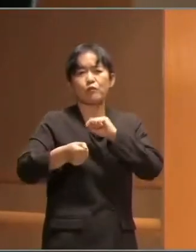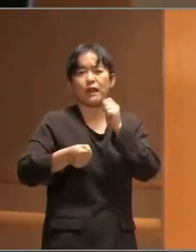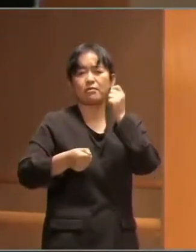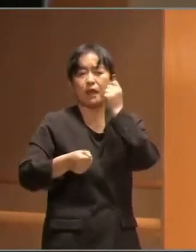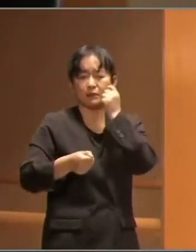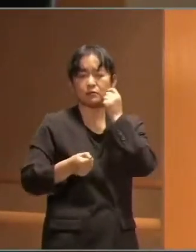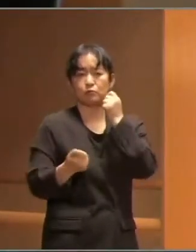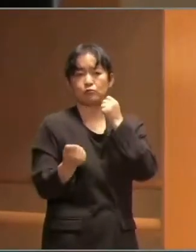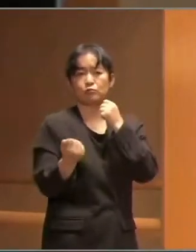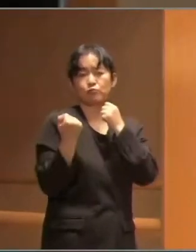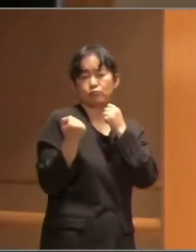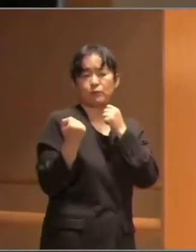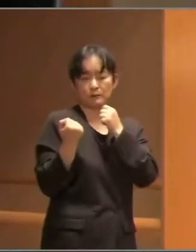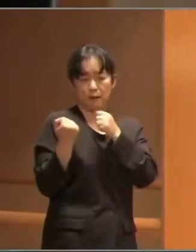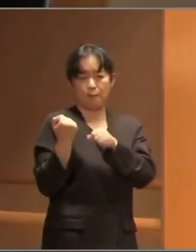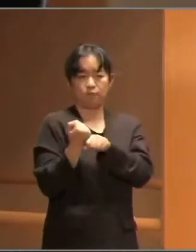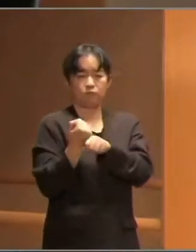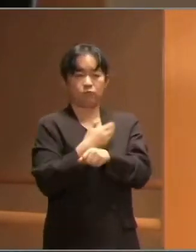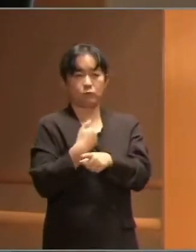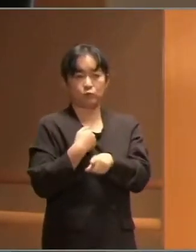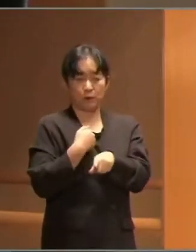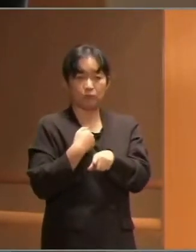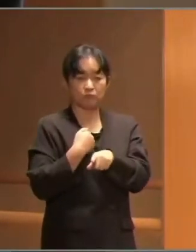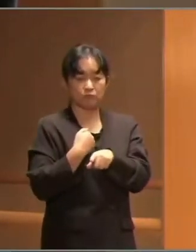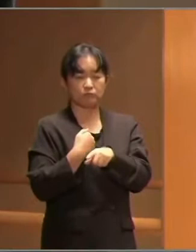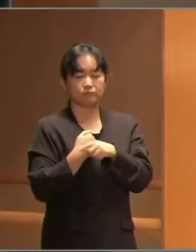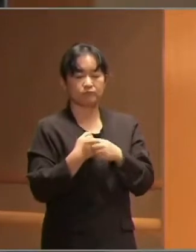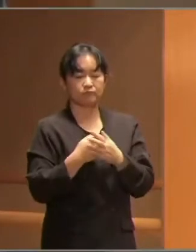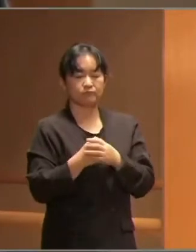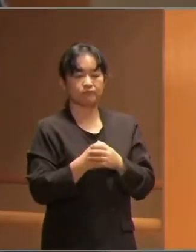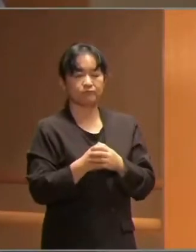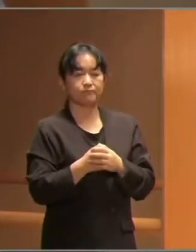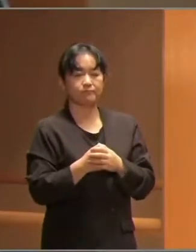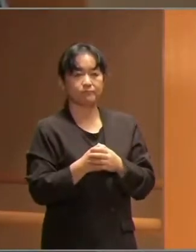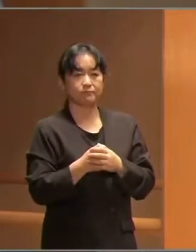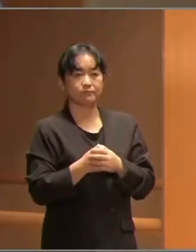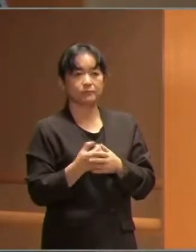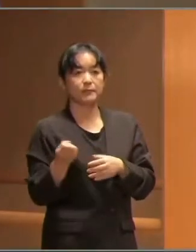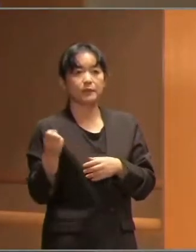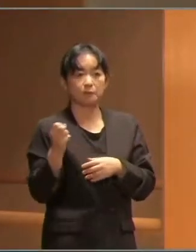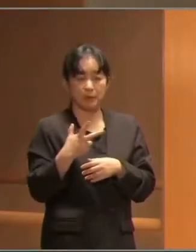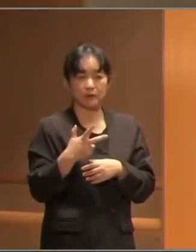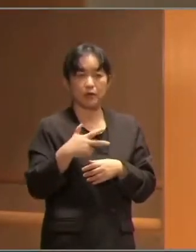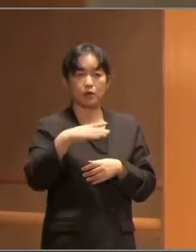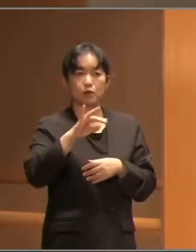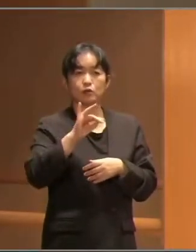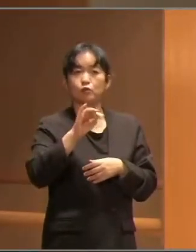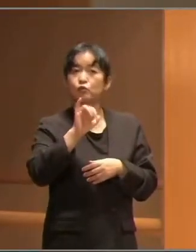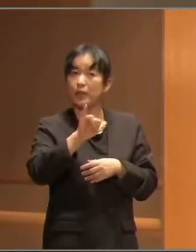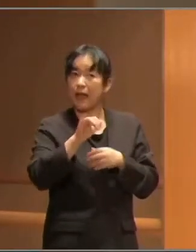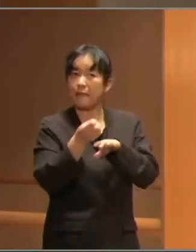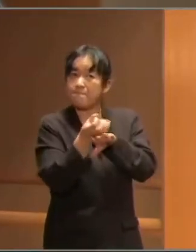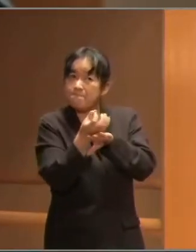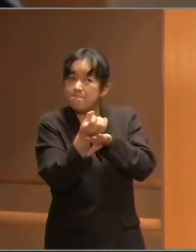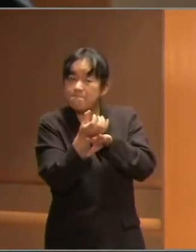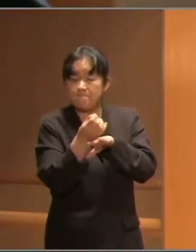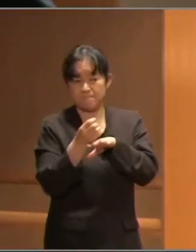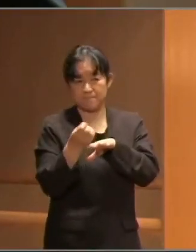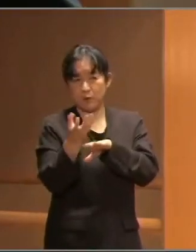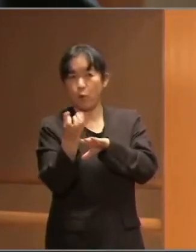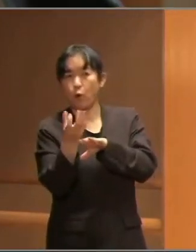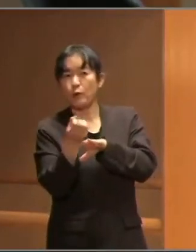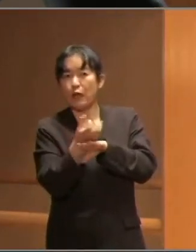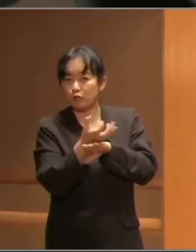or thousands of times, the paper will be still robust and strong. And also the